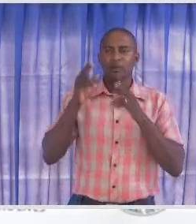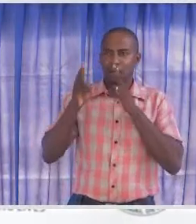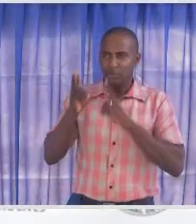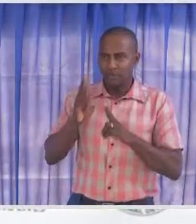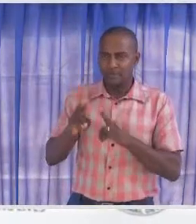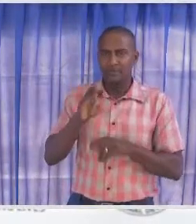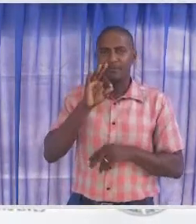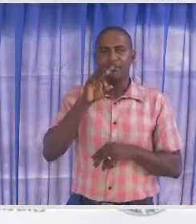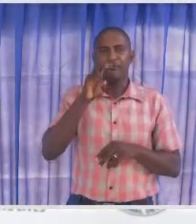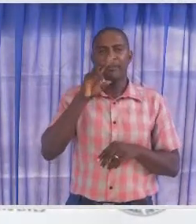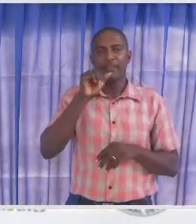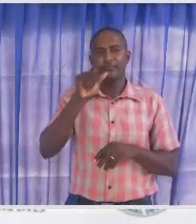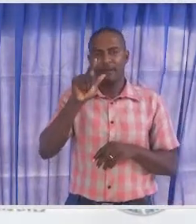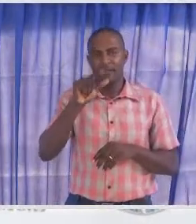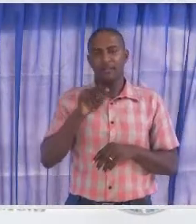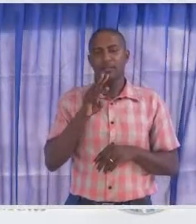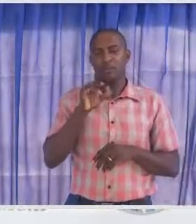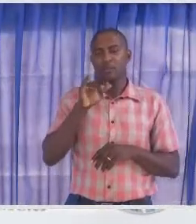Williams.